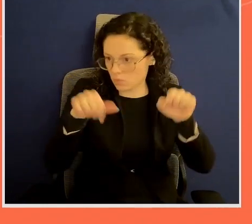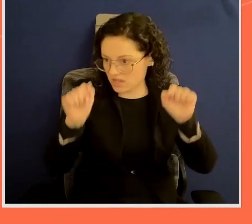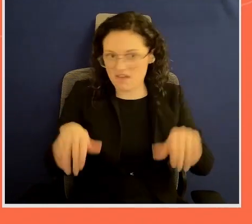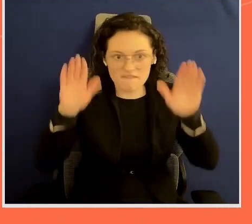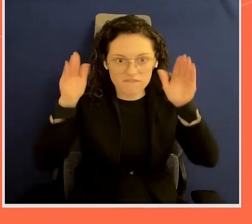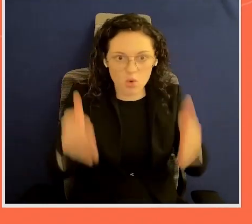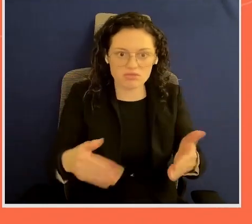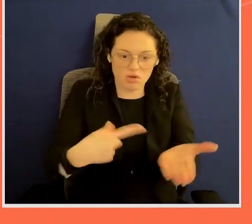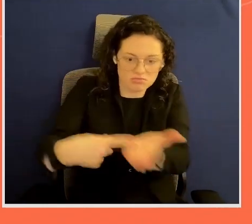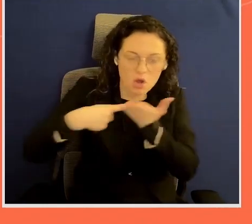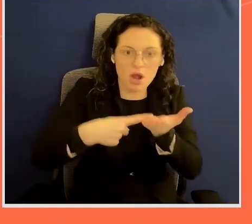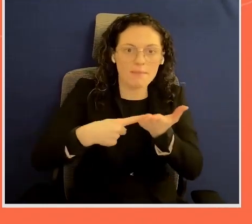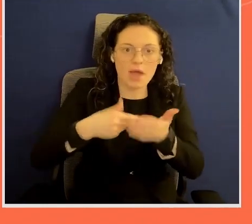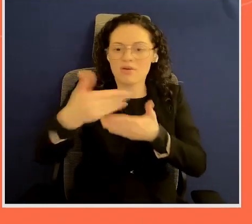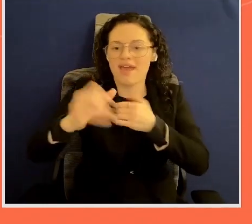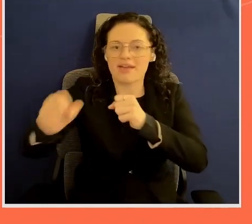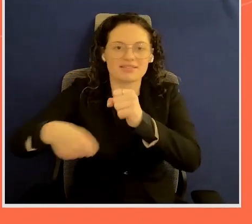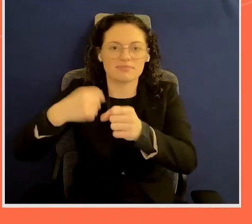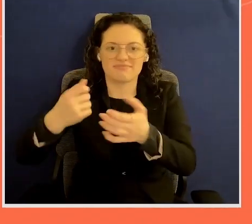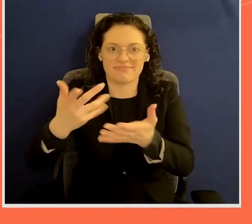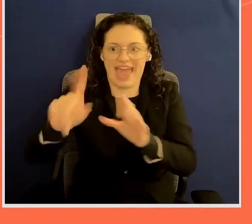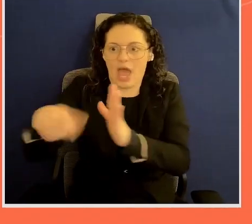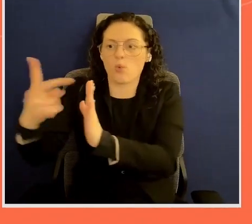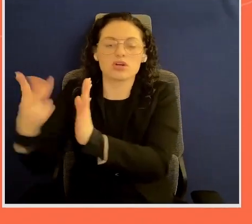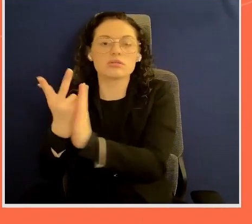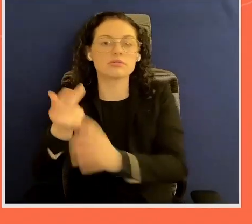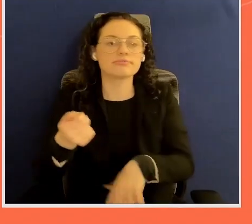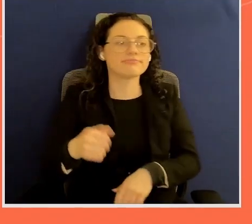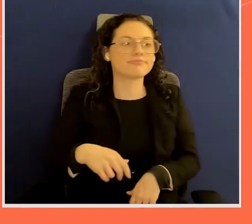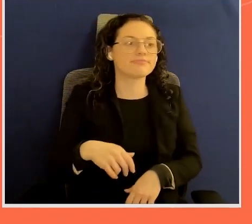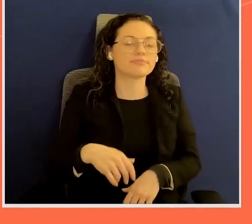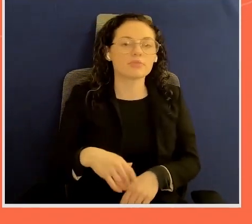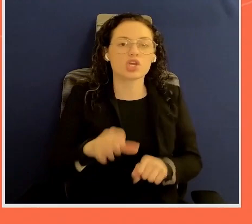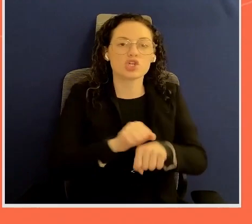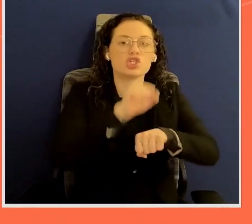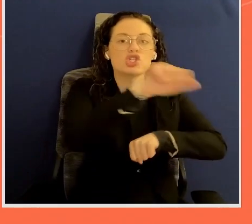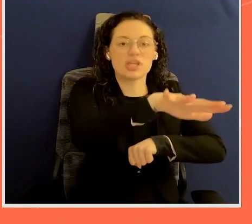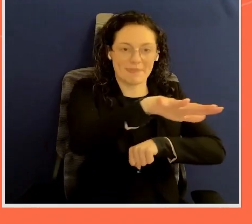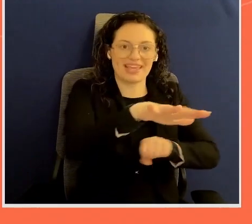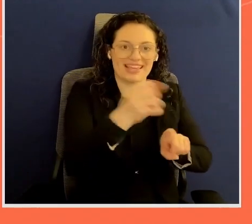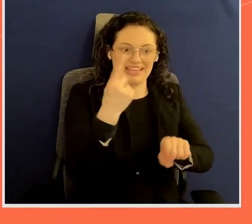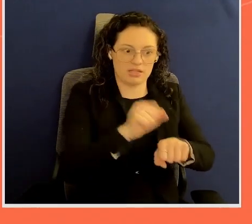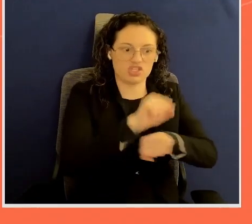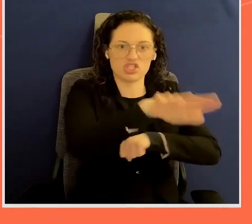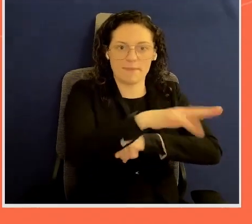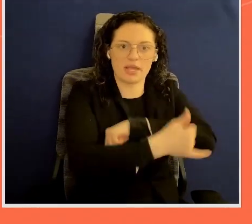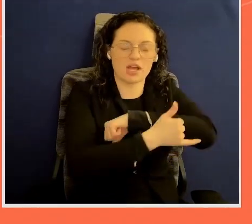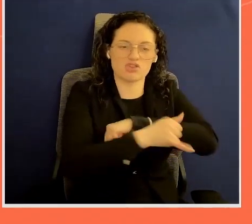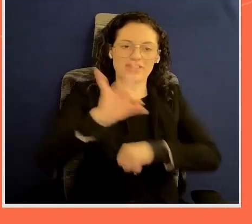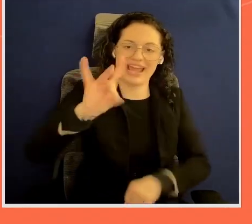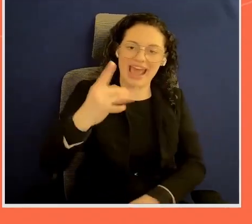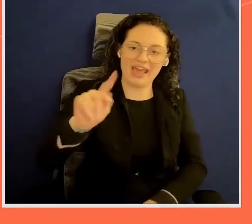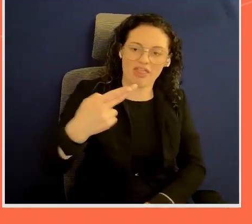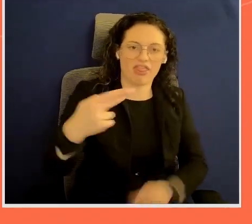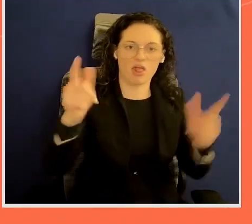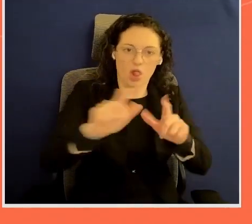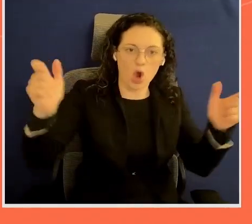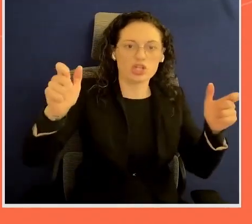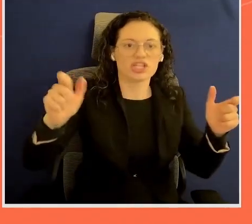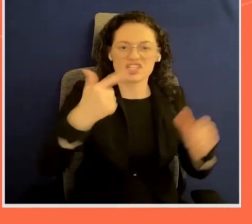accountability that the challenge demands. Not enough was being done to protect